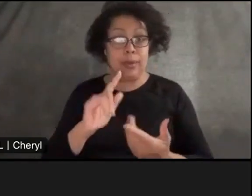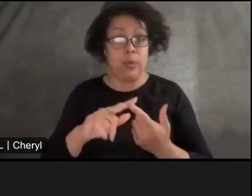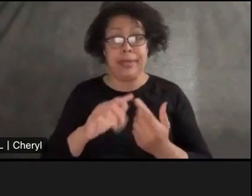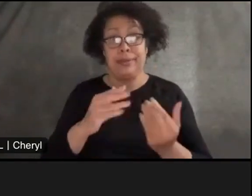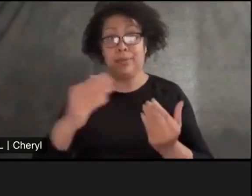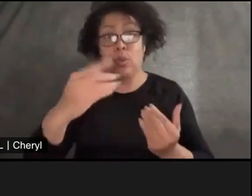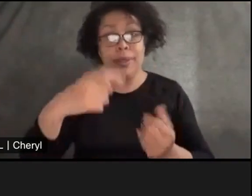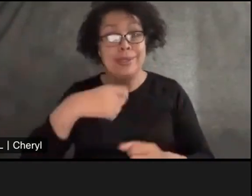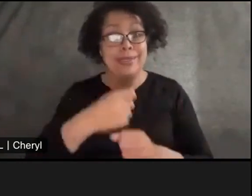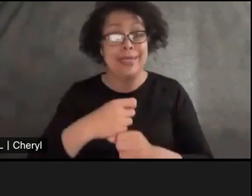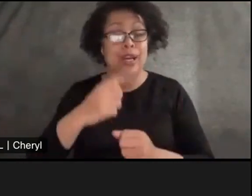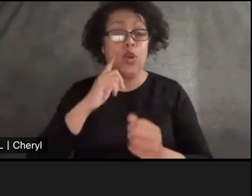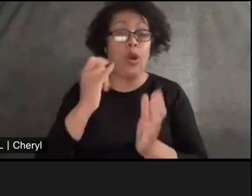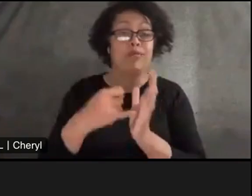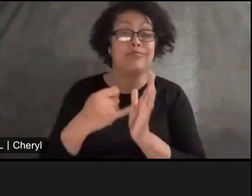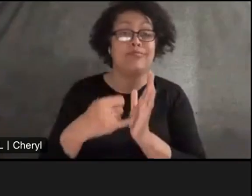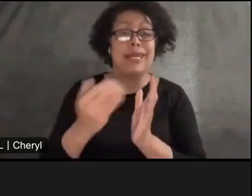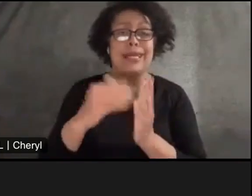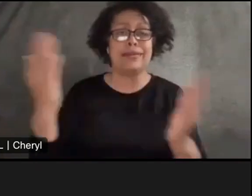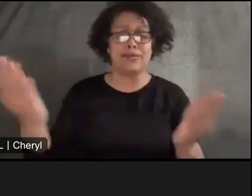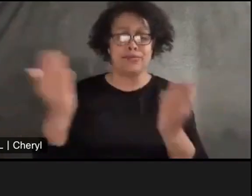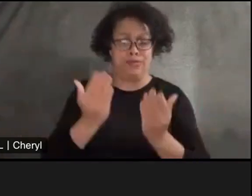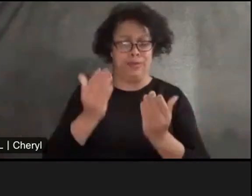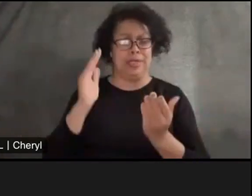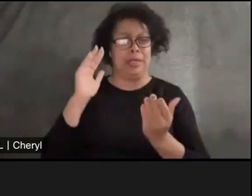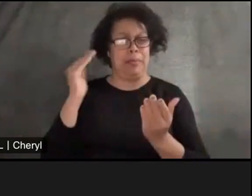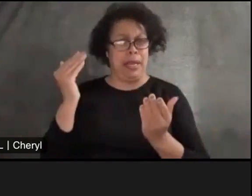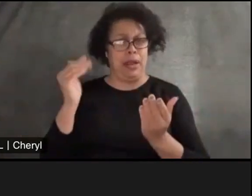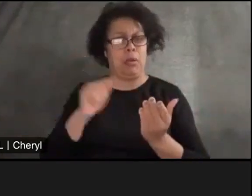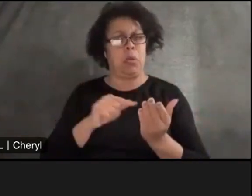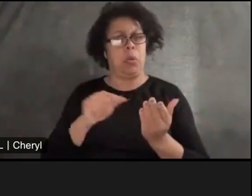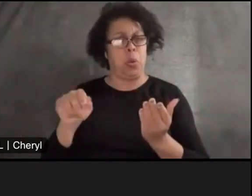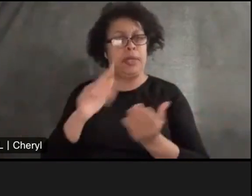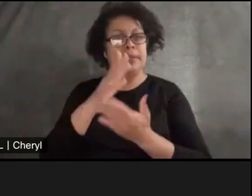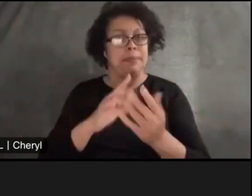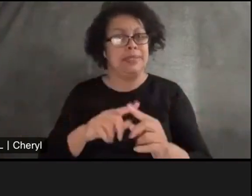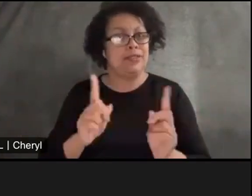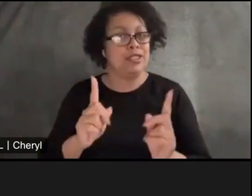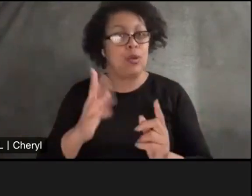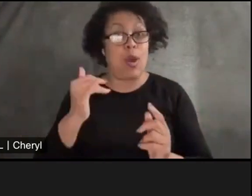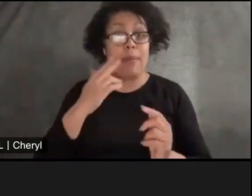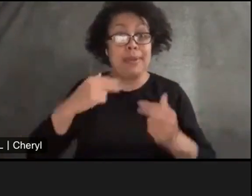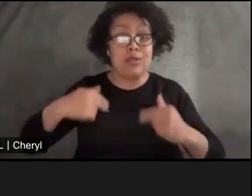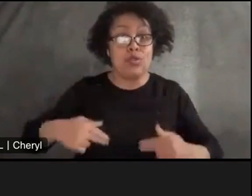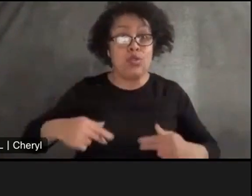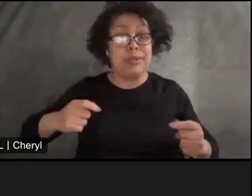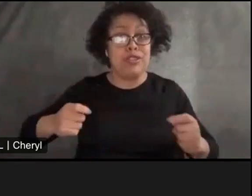now, because as human beings, we're constantly changing, constantly learning new